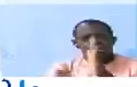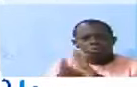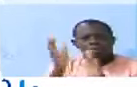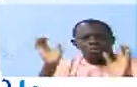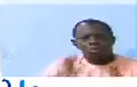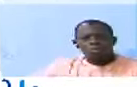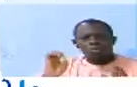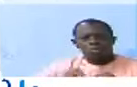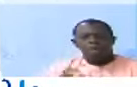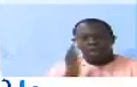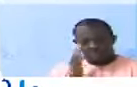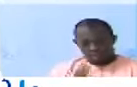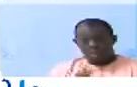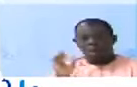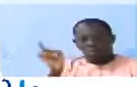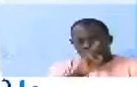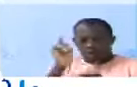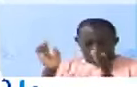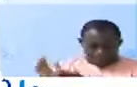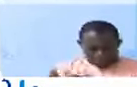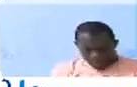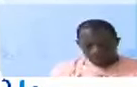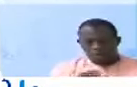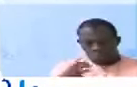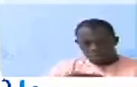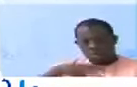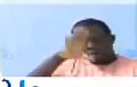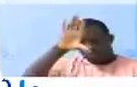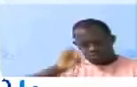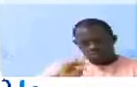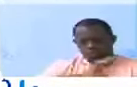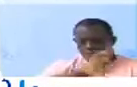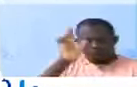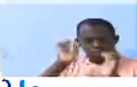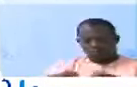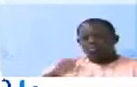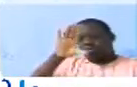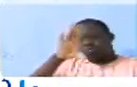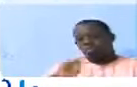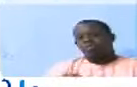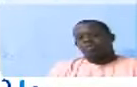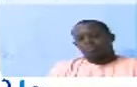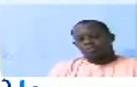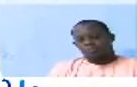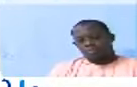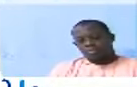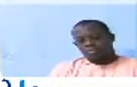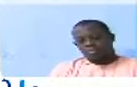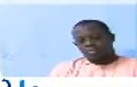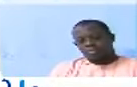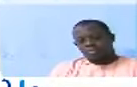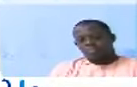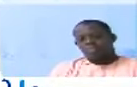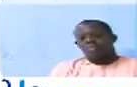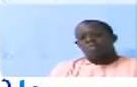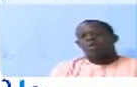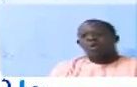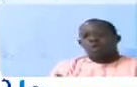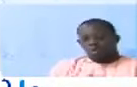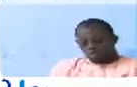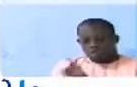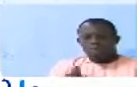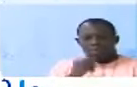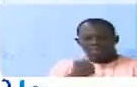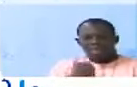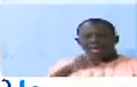fact, what we wanted to do, we were unable to carry out our mission. Ye muta ye mantora bake, ye mantora bake. We were